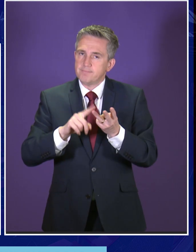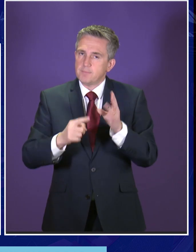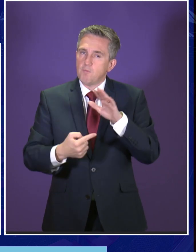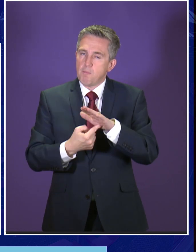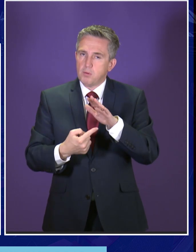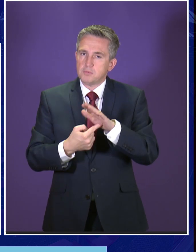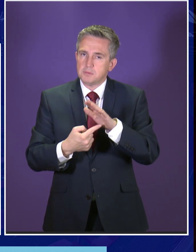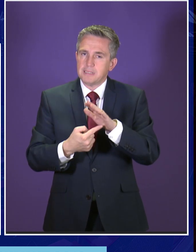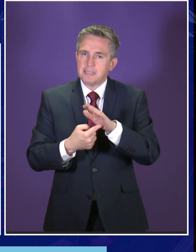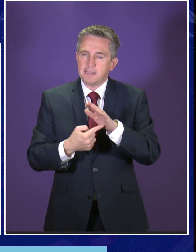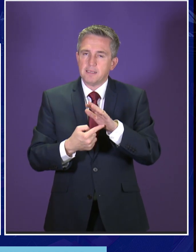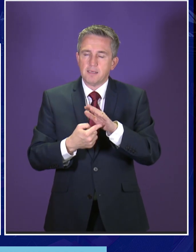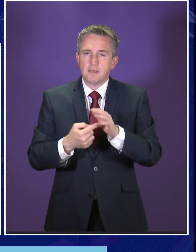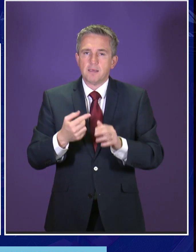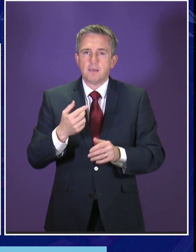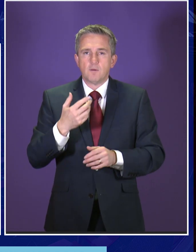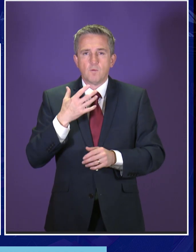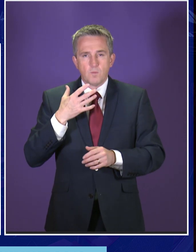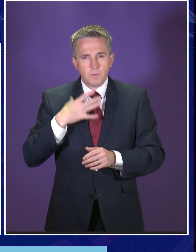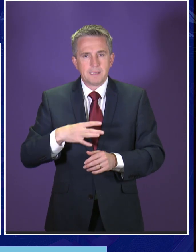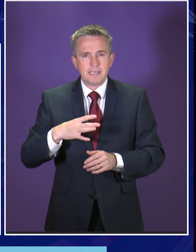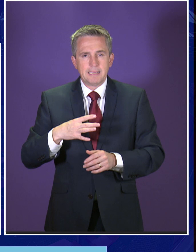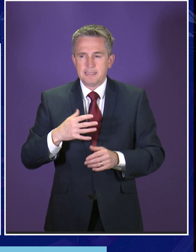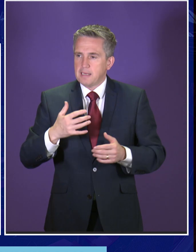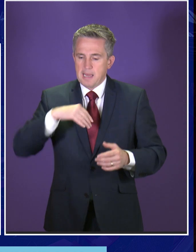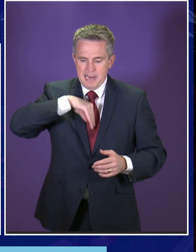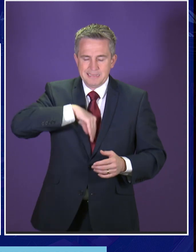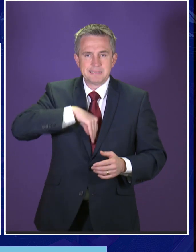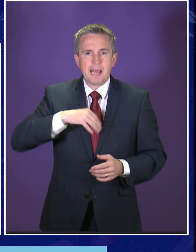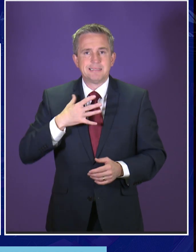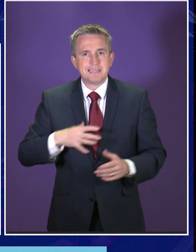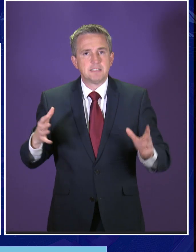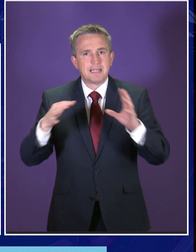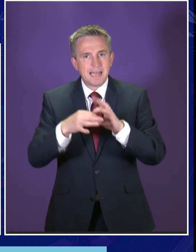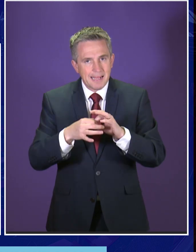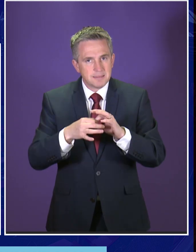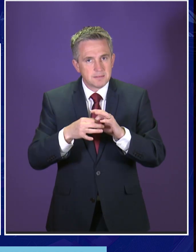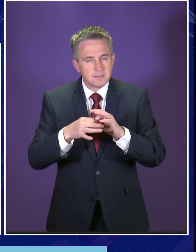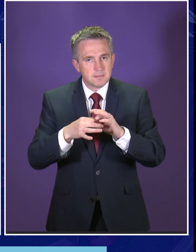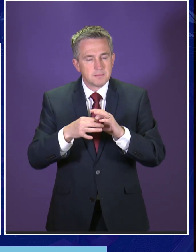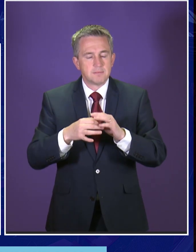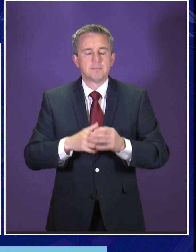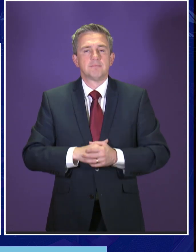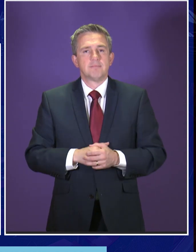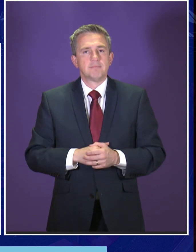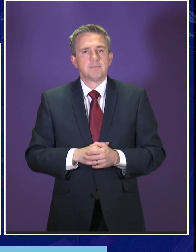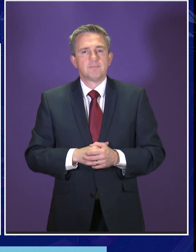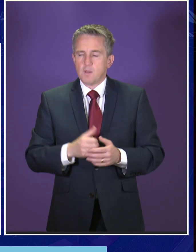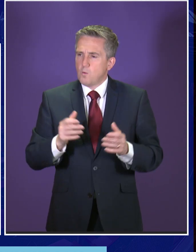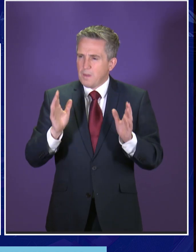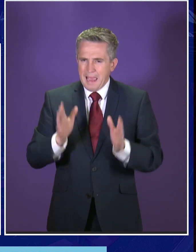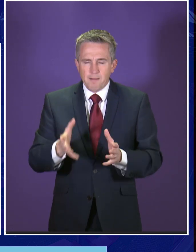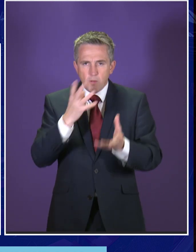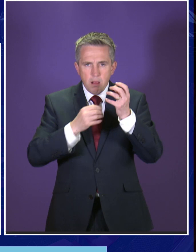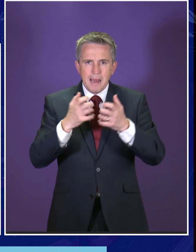Keng Sen in his presentation, is the will to connect. Arts and culture is certainly instrumental in encouraging the will to